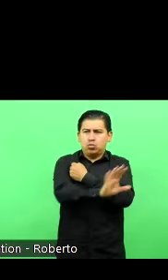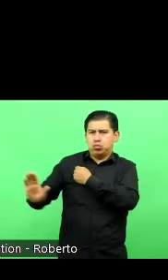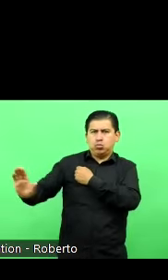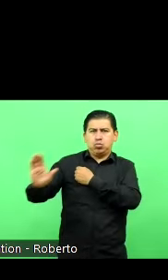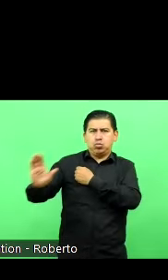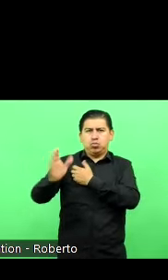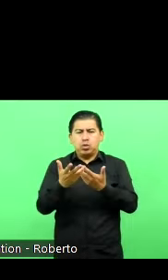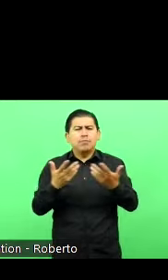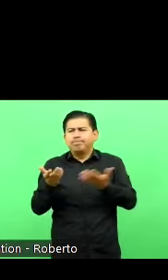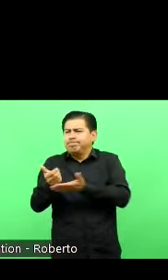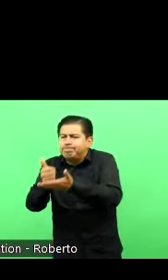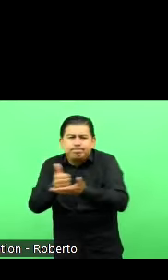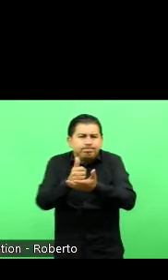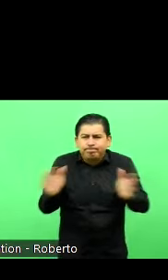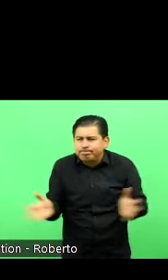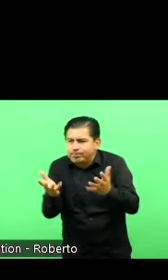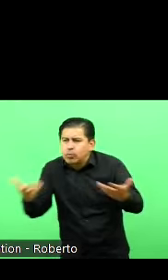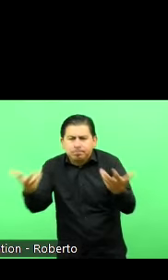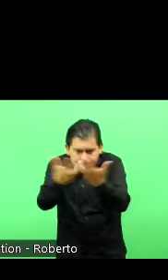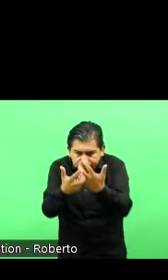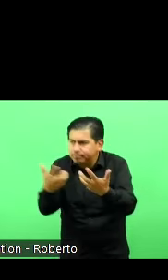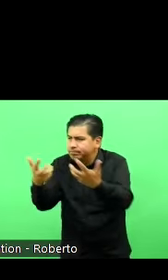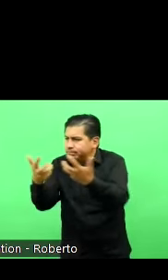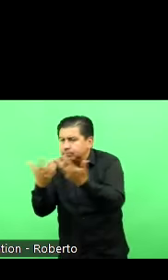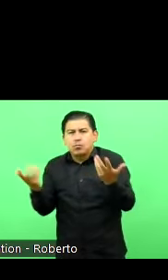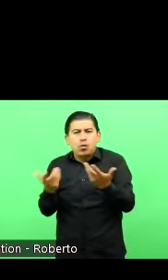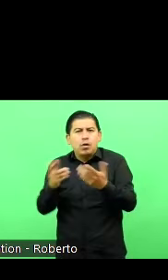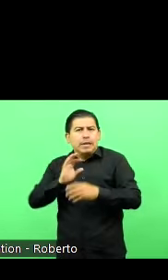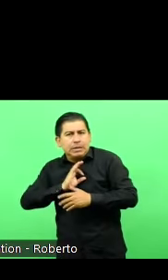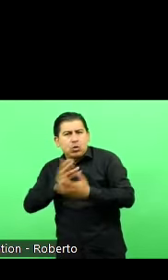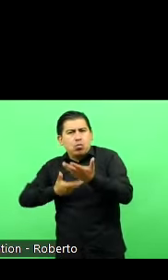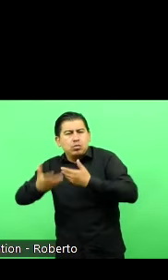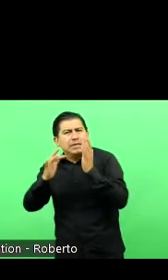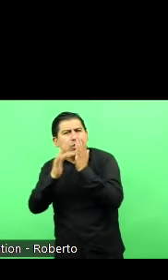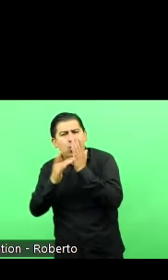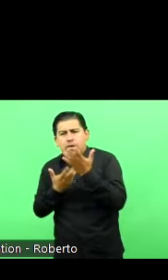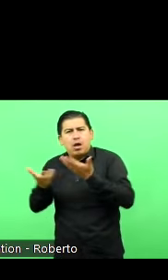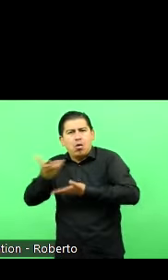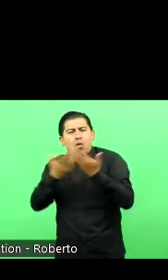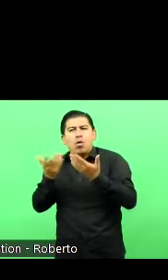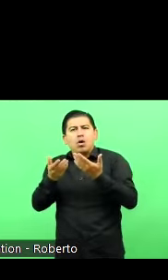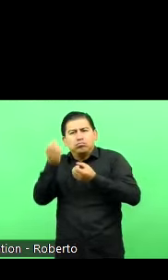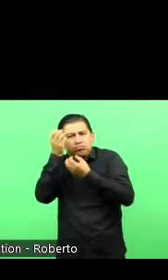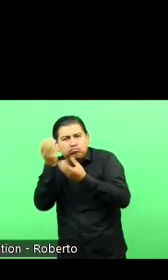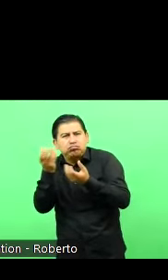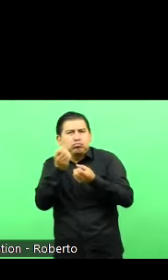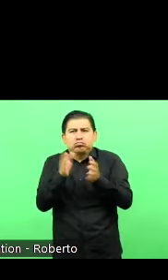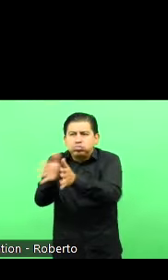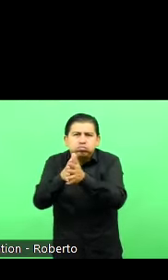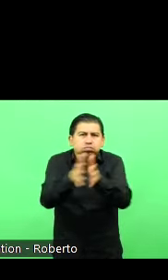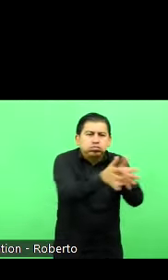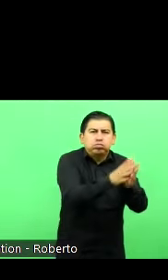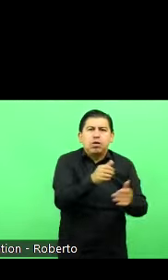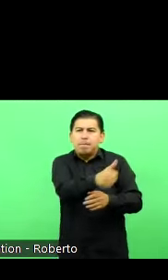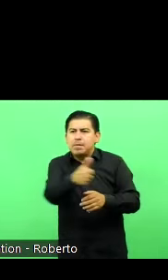sharing to achieve mutual development goals. Triangle cooperation brings in developed nations or multilateral